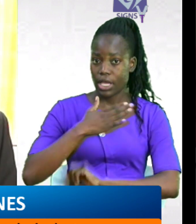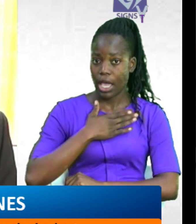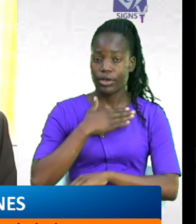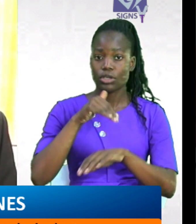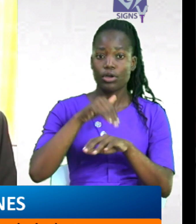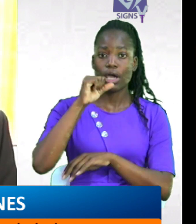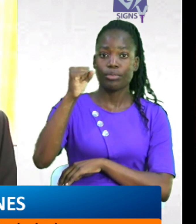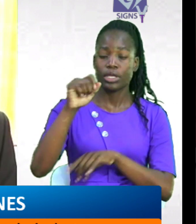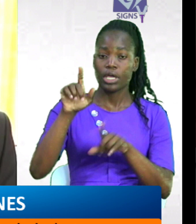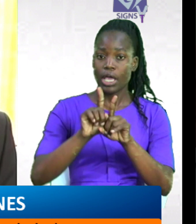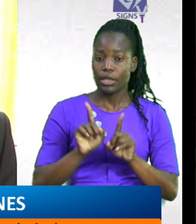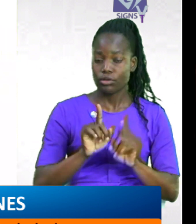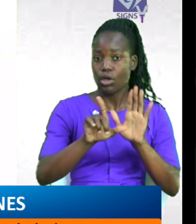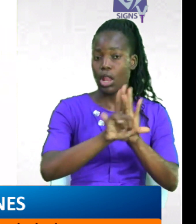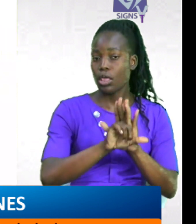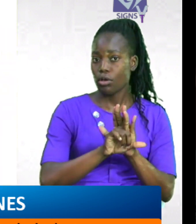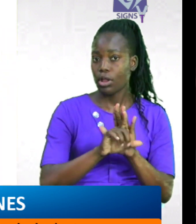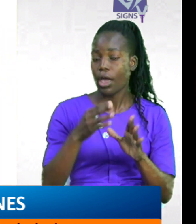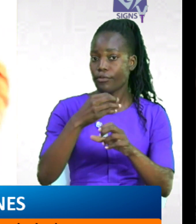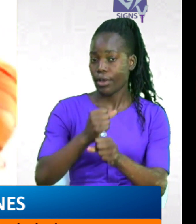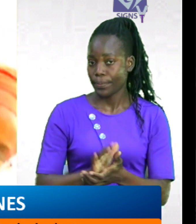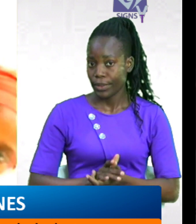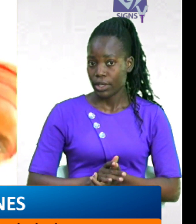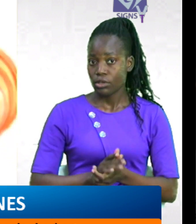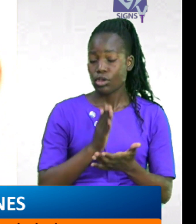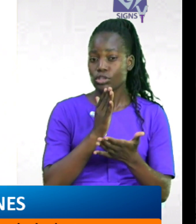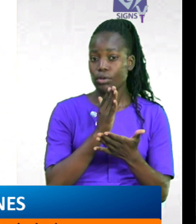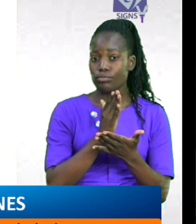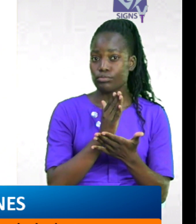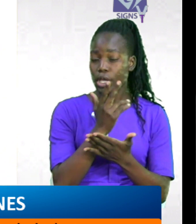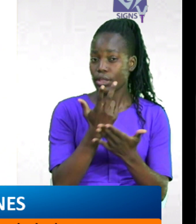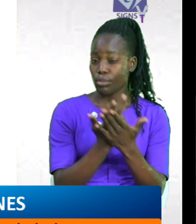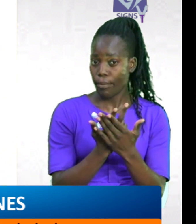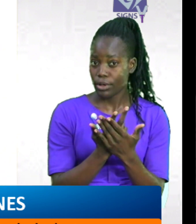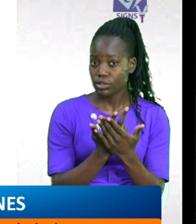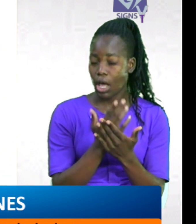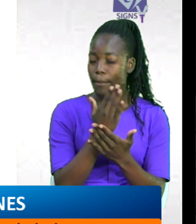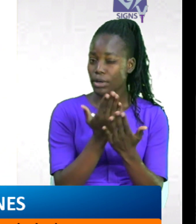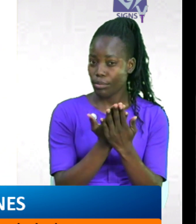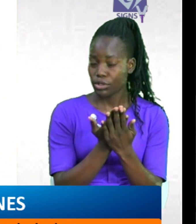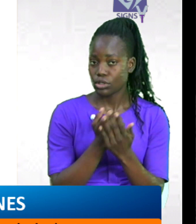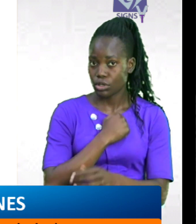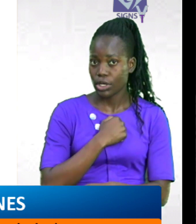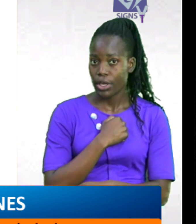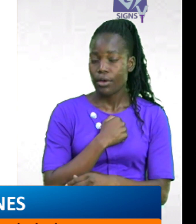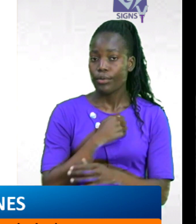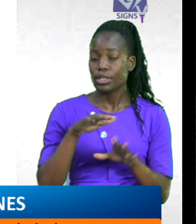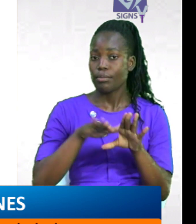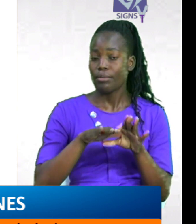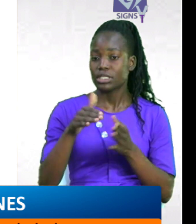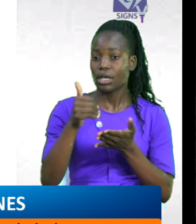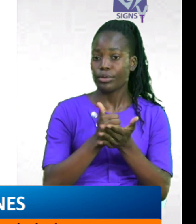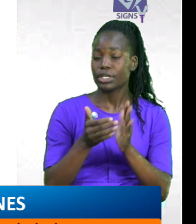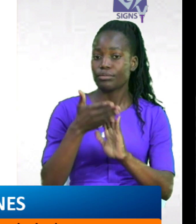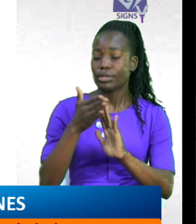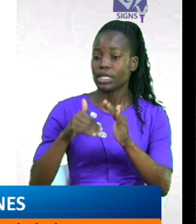put our country on a political and legal terra firma? It is indeed true, we propose one term